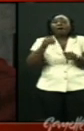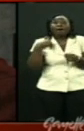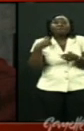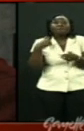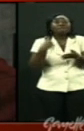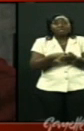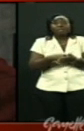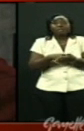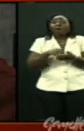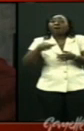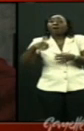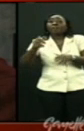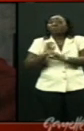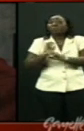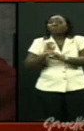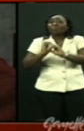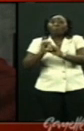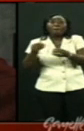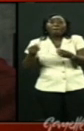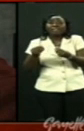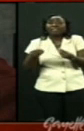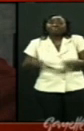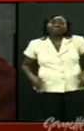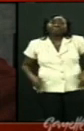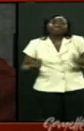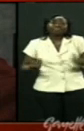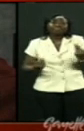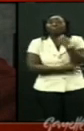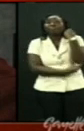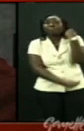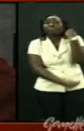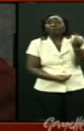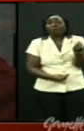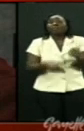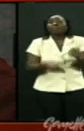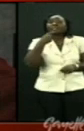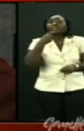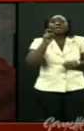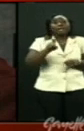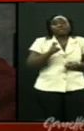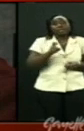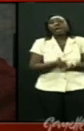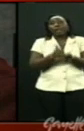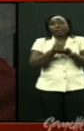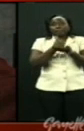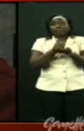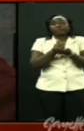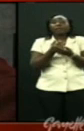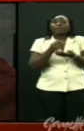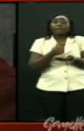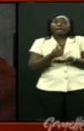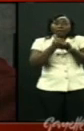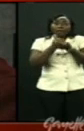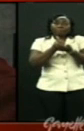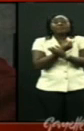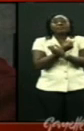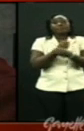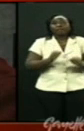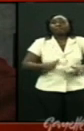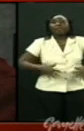out there like myself who doesn't even have a salary. So please help us to save another life. And this life that you save would